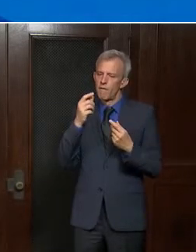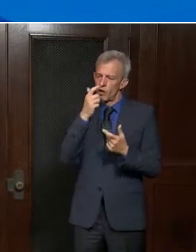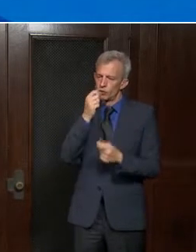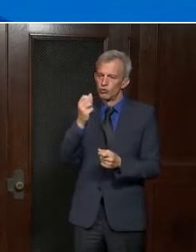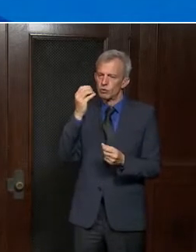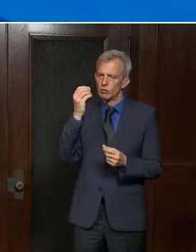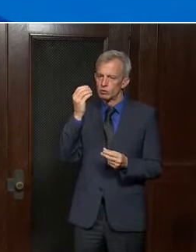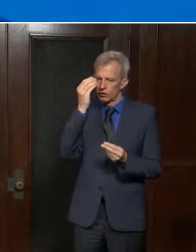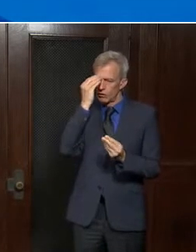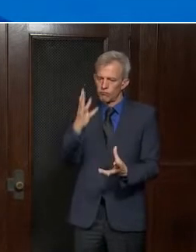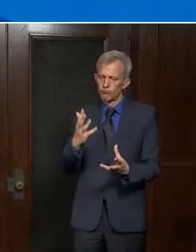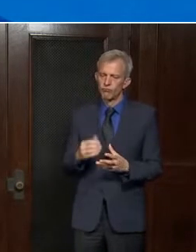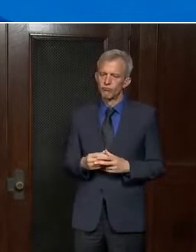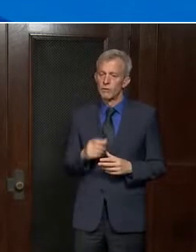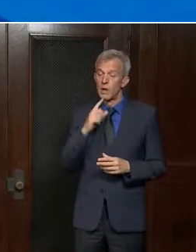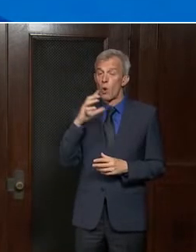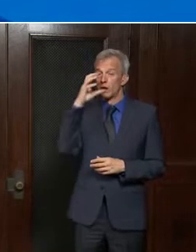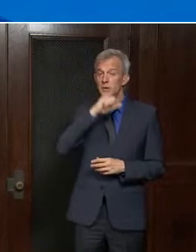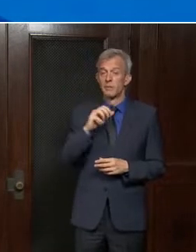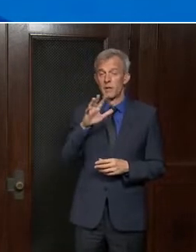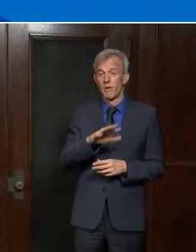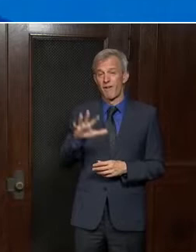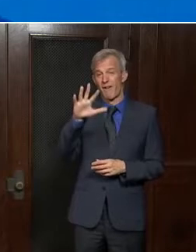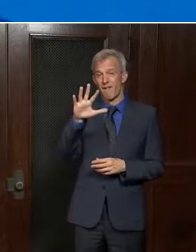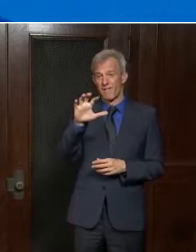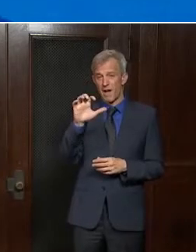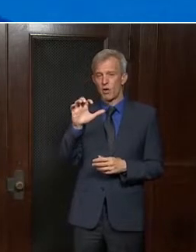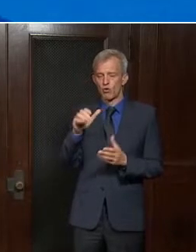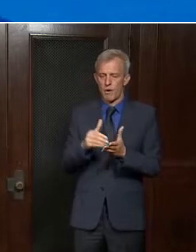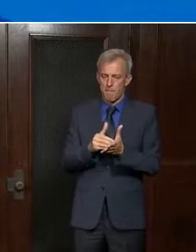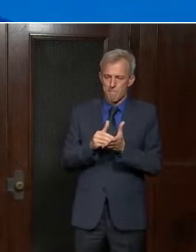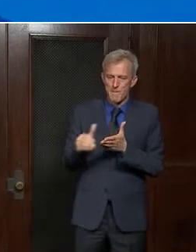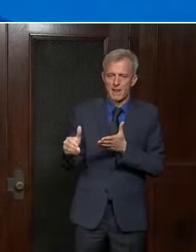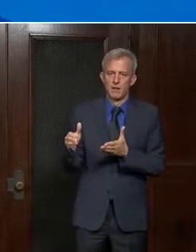today that about 500 million people were afflicted